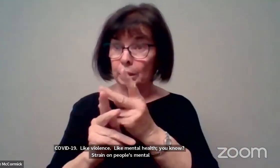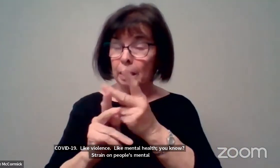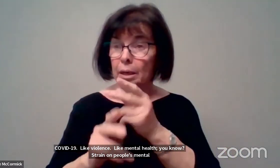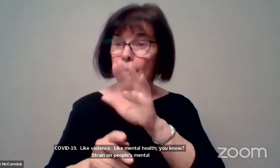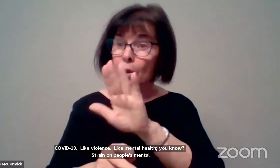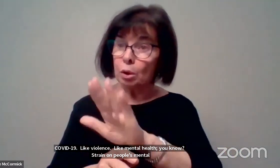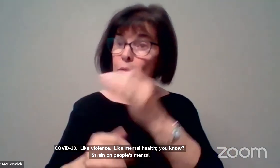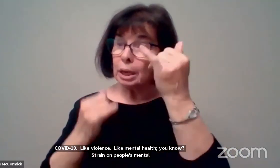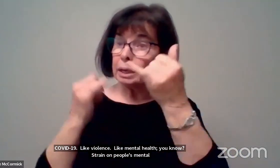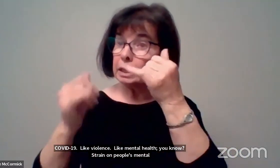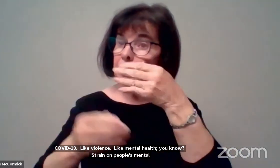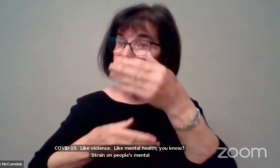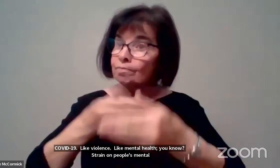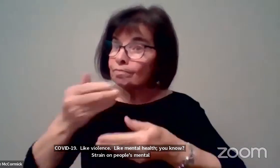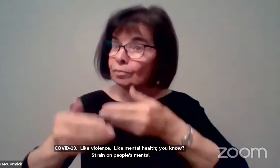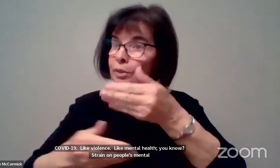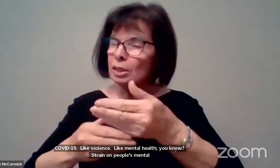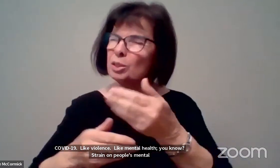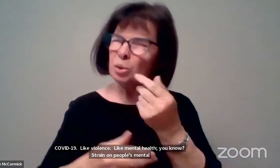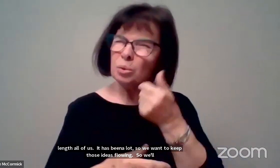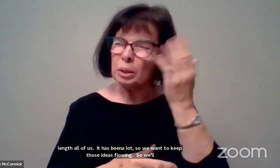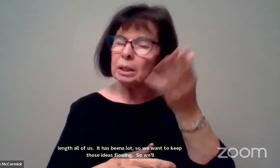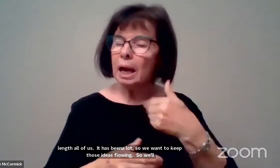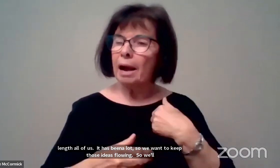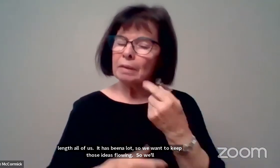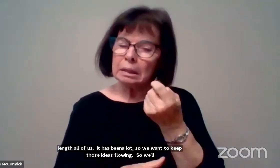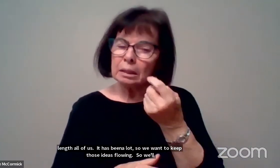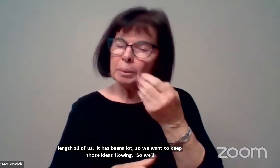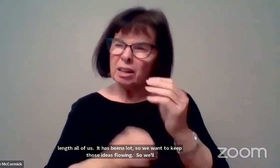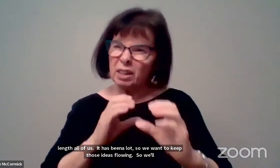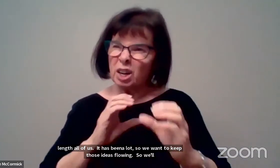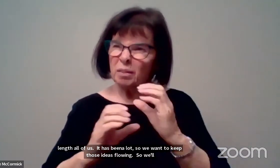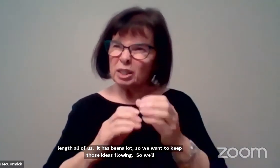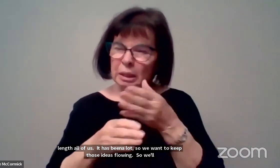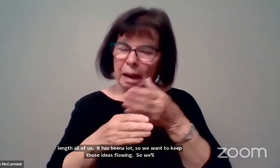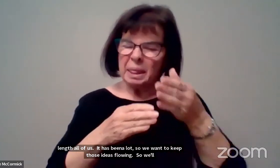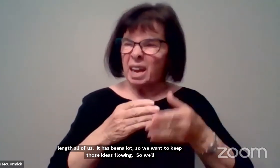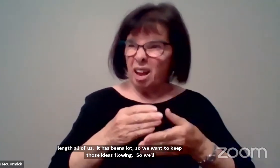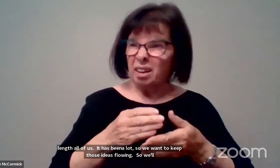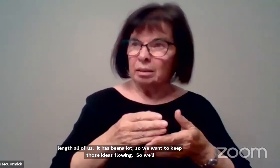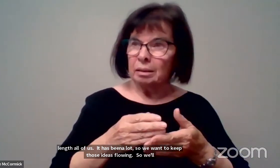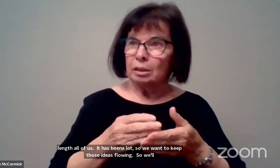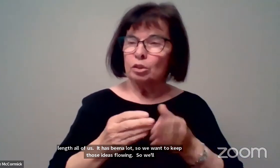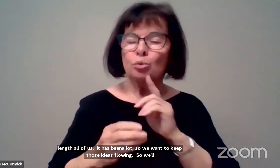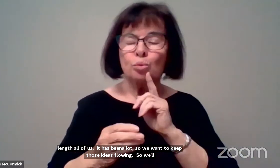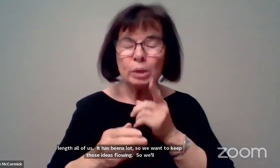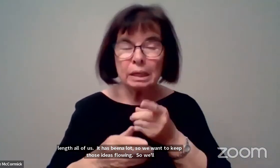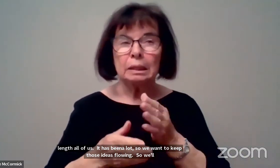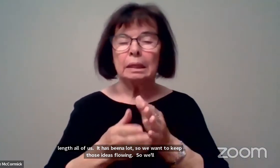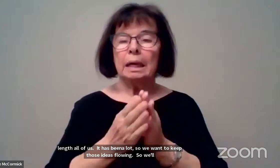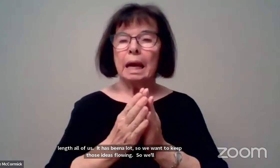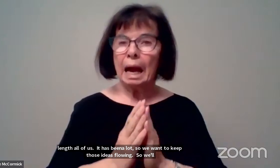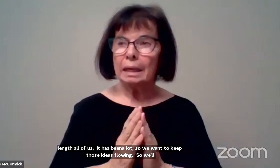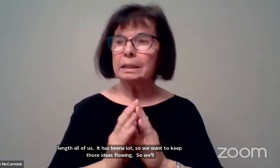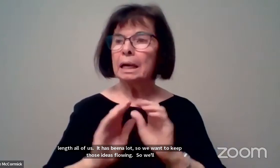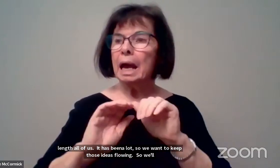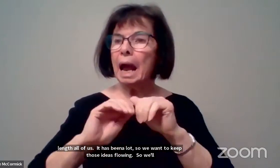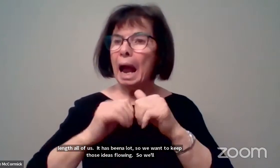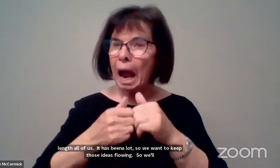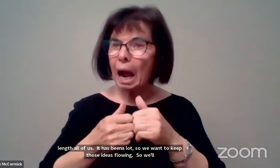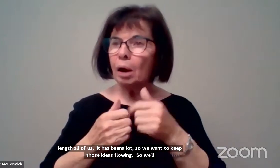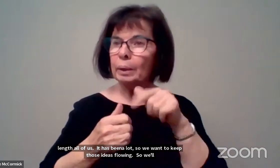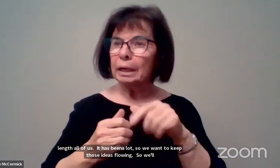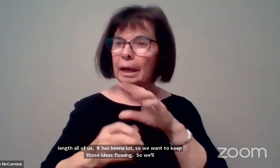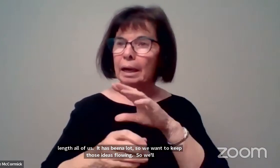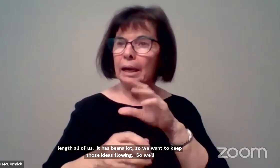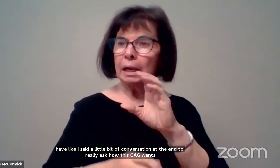we'll have, like I said, a little bit of conversation at the end to really ask how this CAG wants to be involved